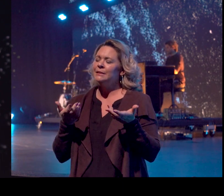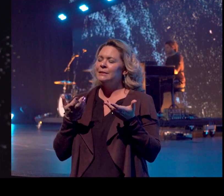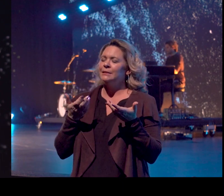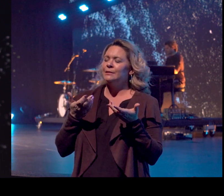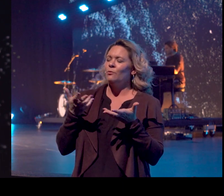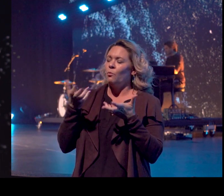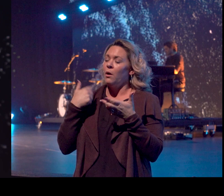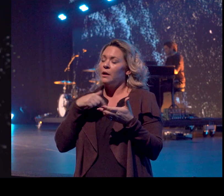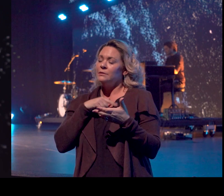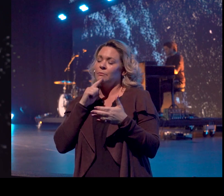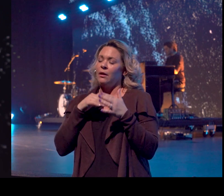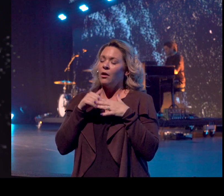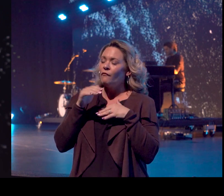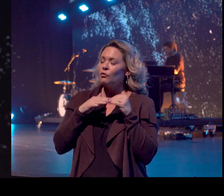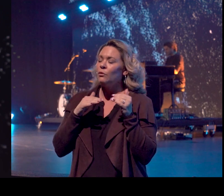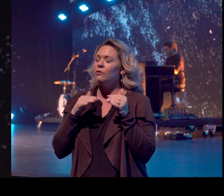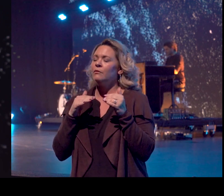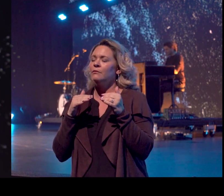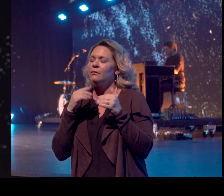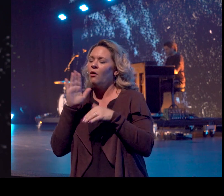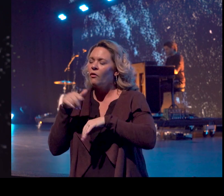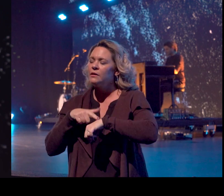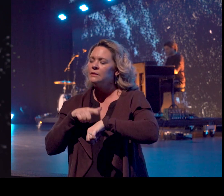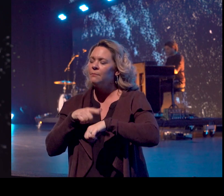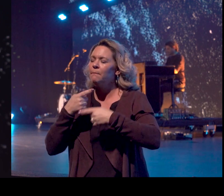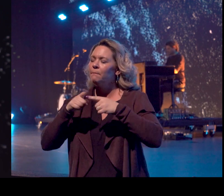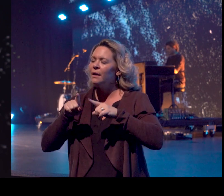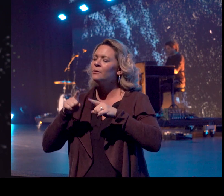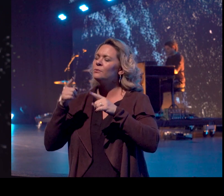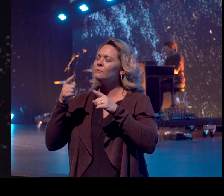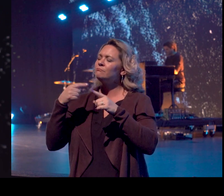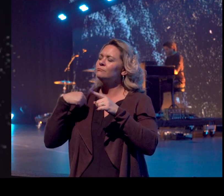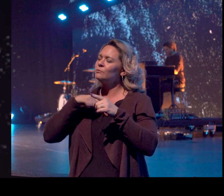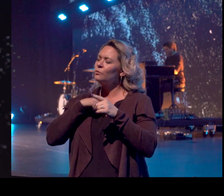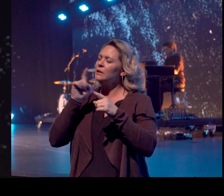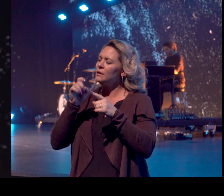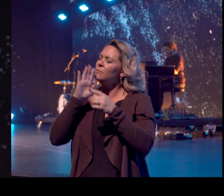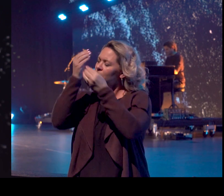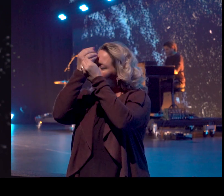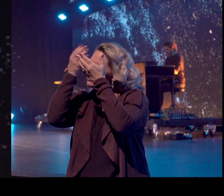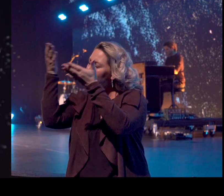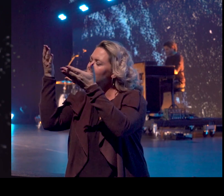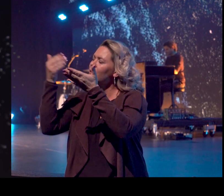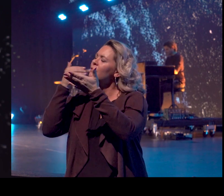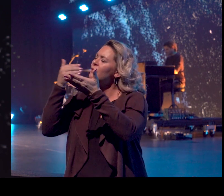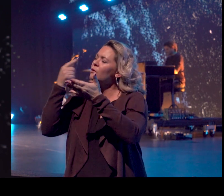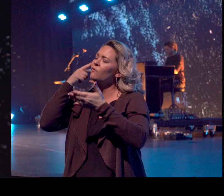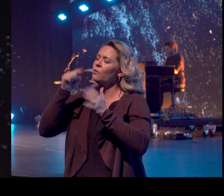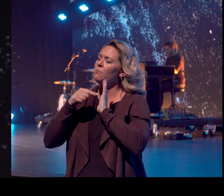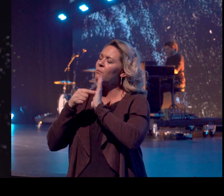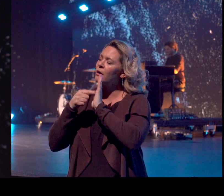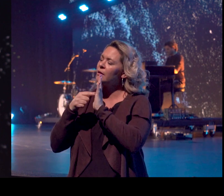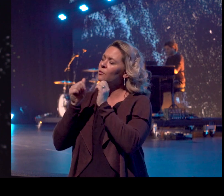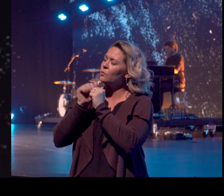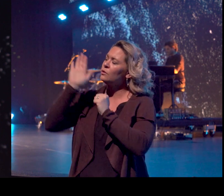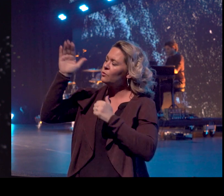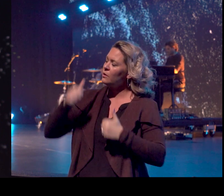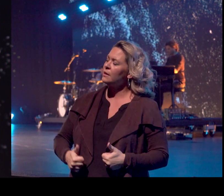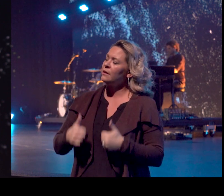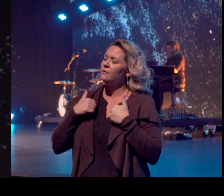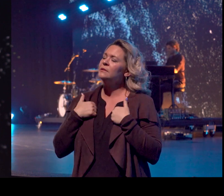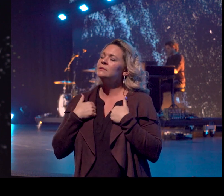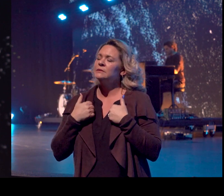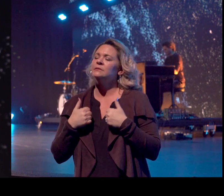we would be comfortable, but you made it so we would be obedient. Thank you for modeling that for